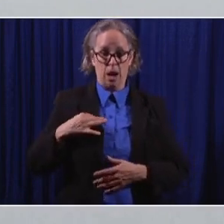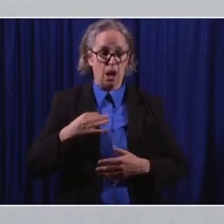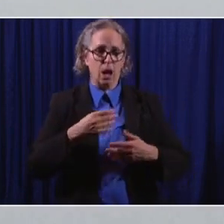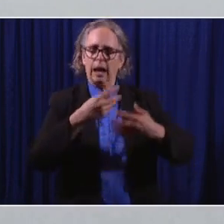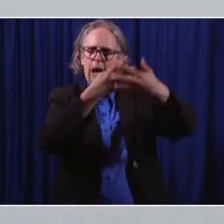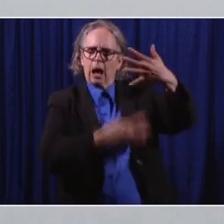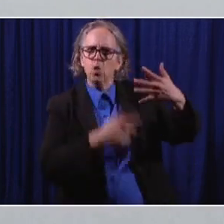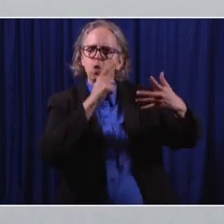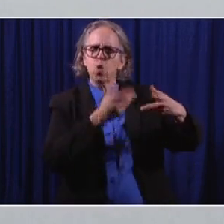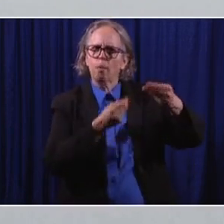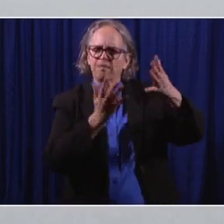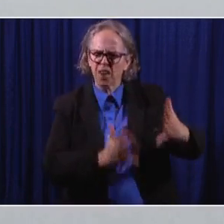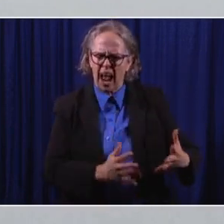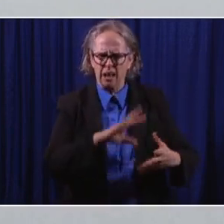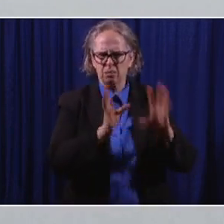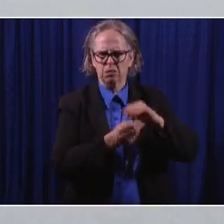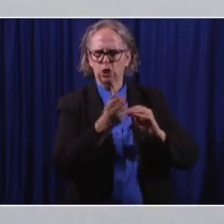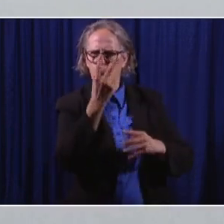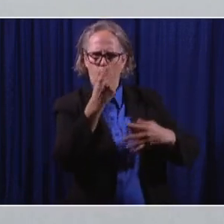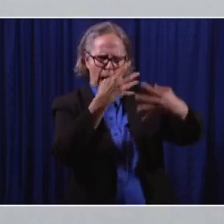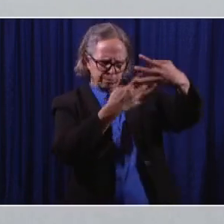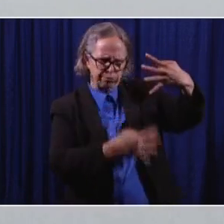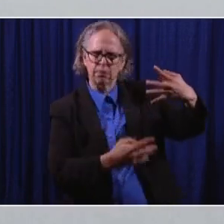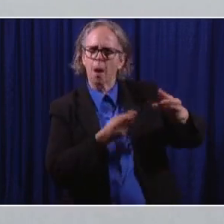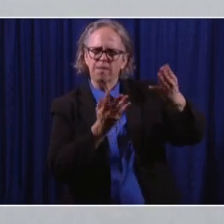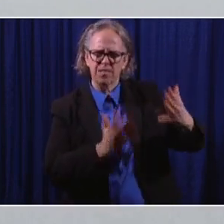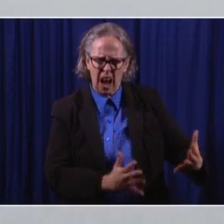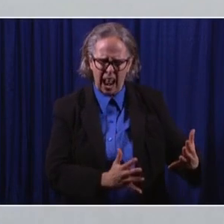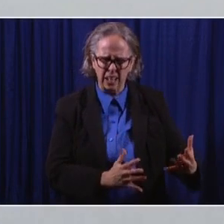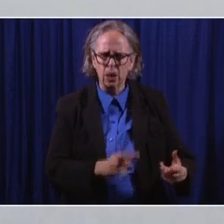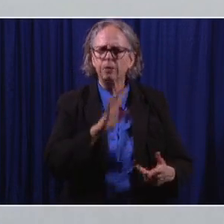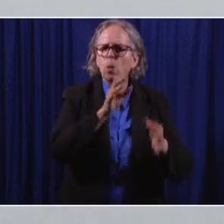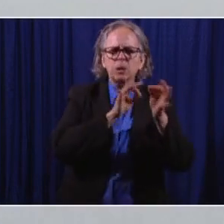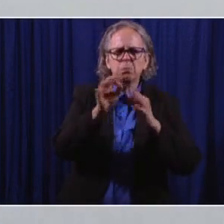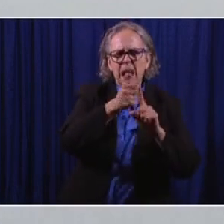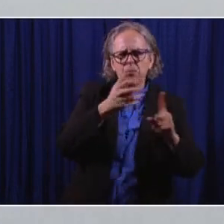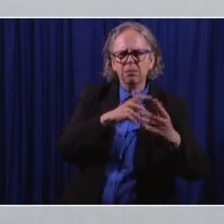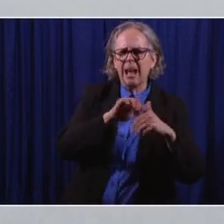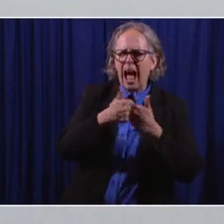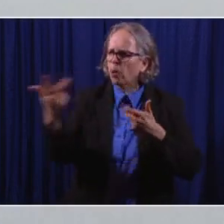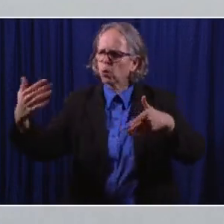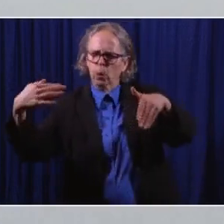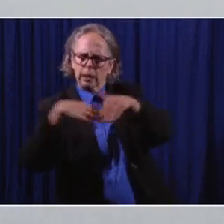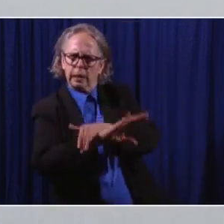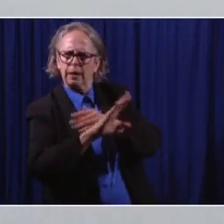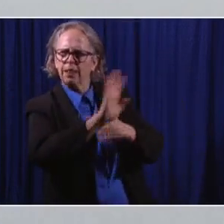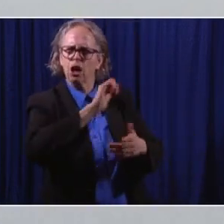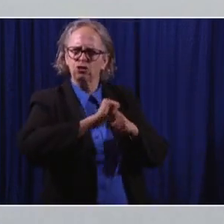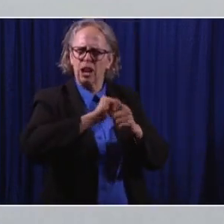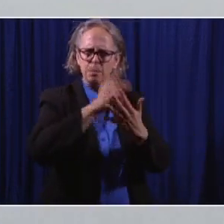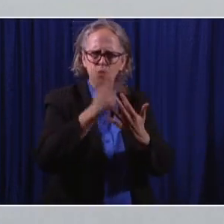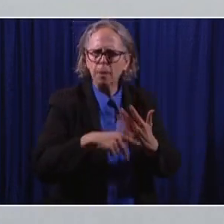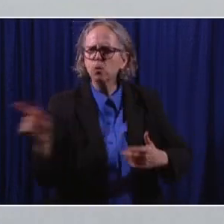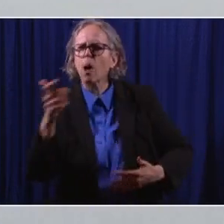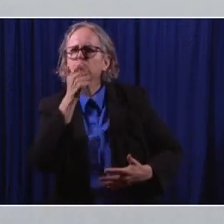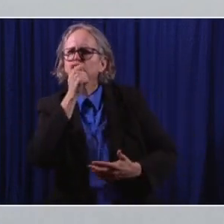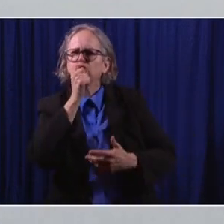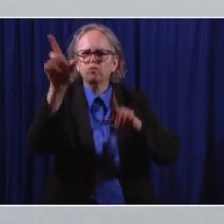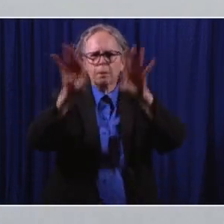You can learn how to enroll. Then you can select from one